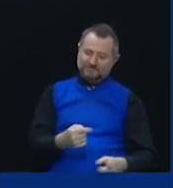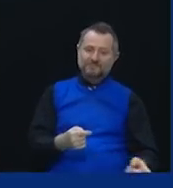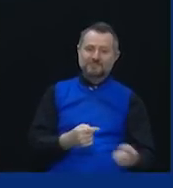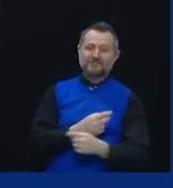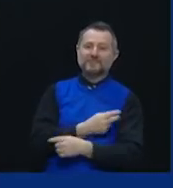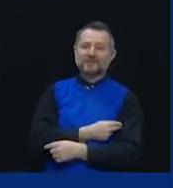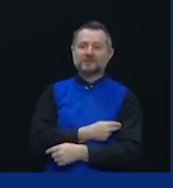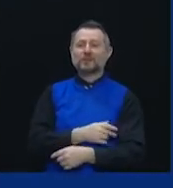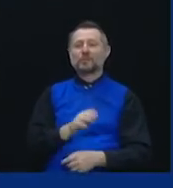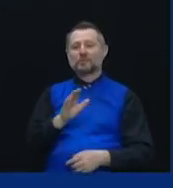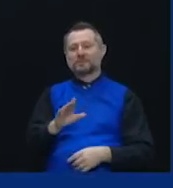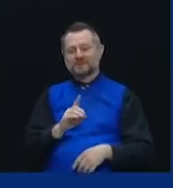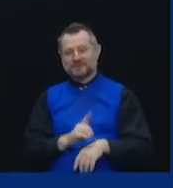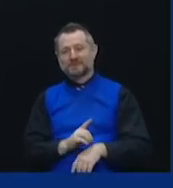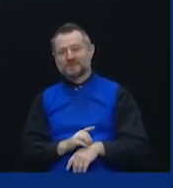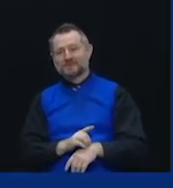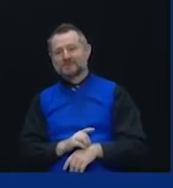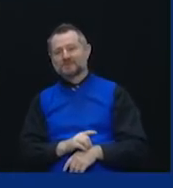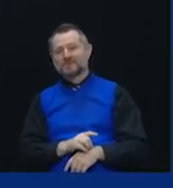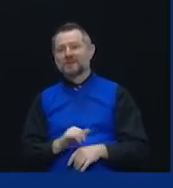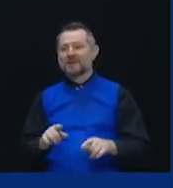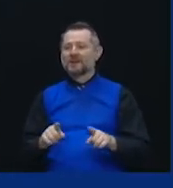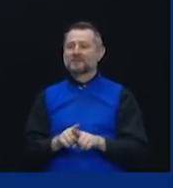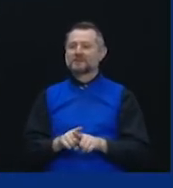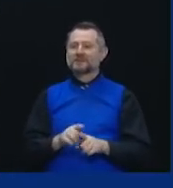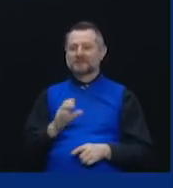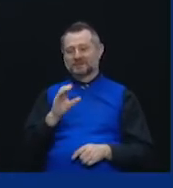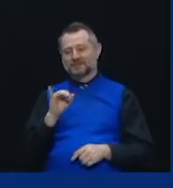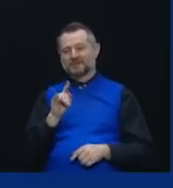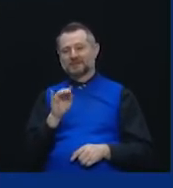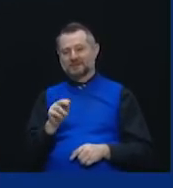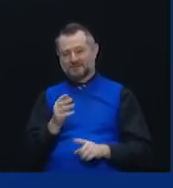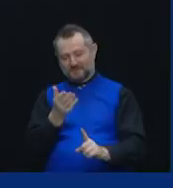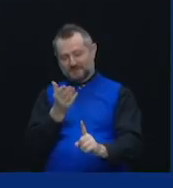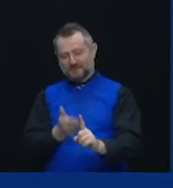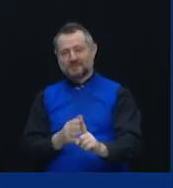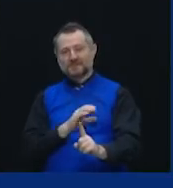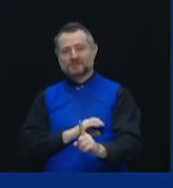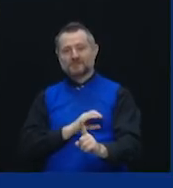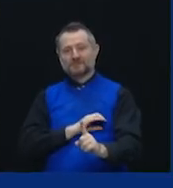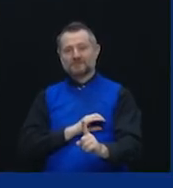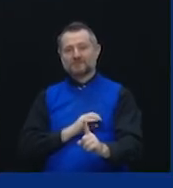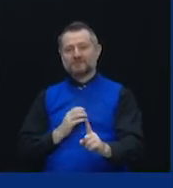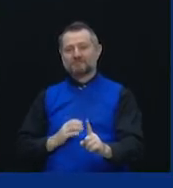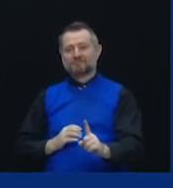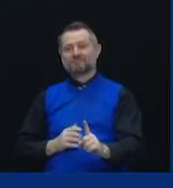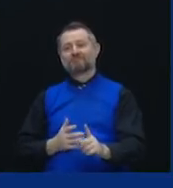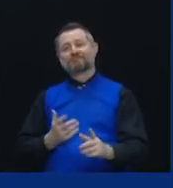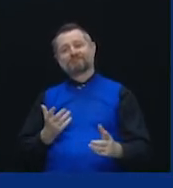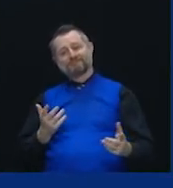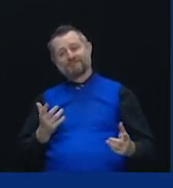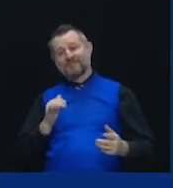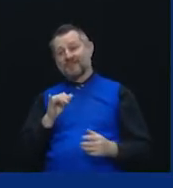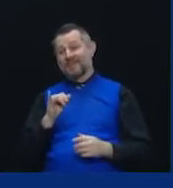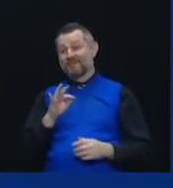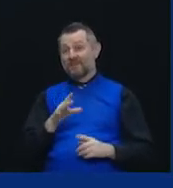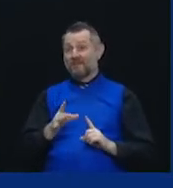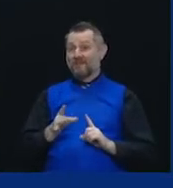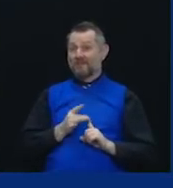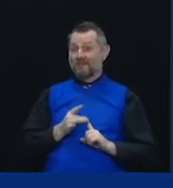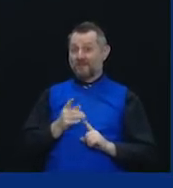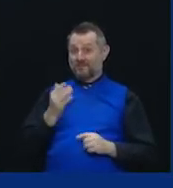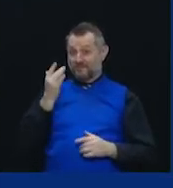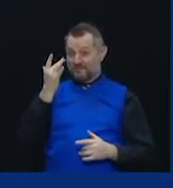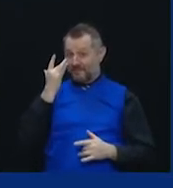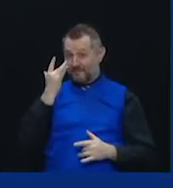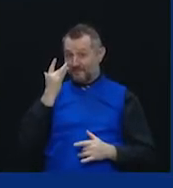as a citizen. Because when you get sick, you endanger others.